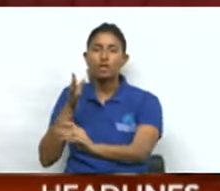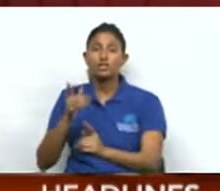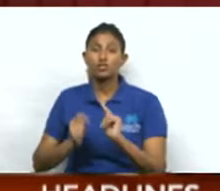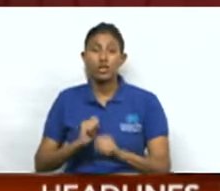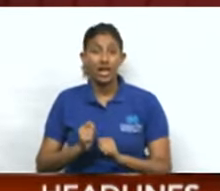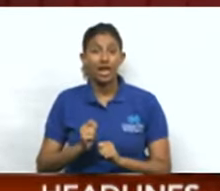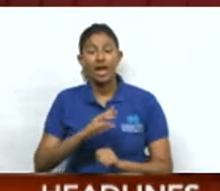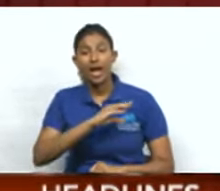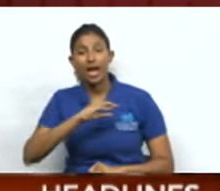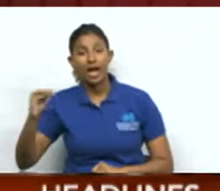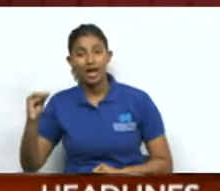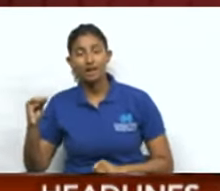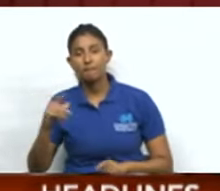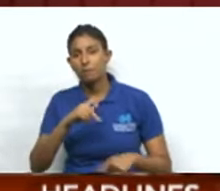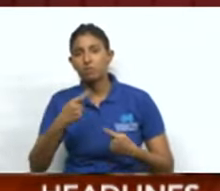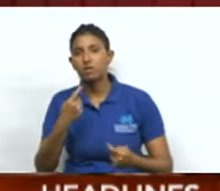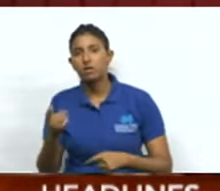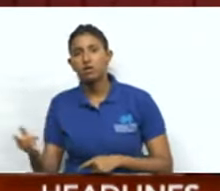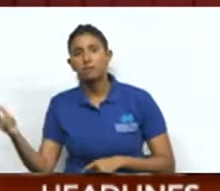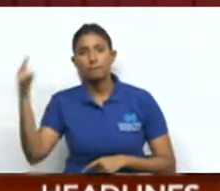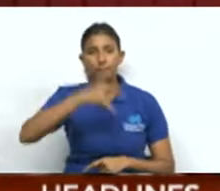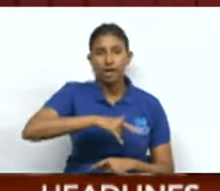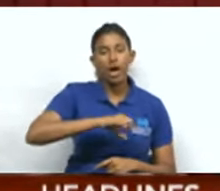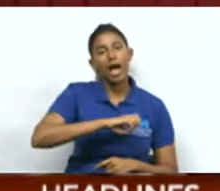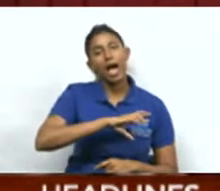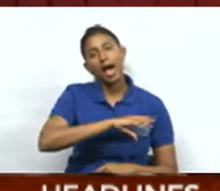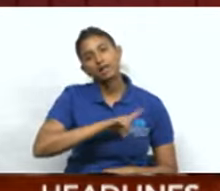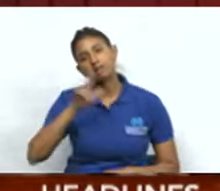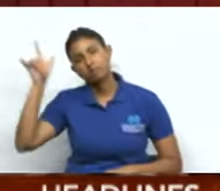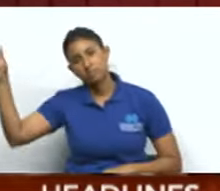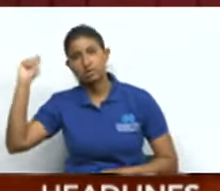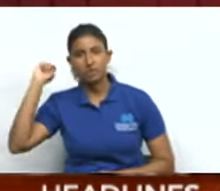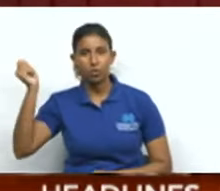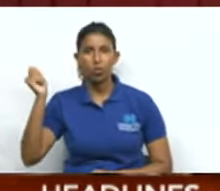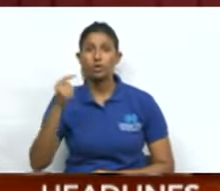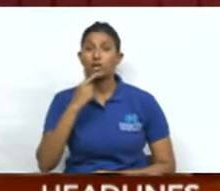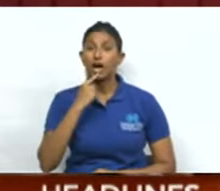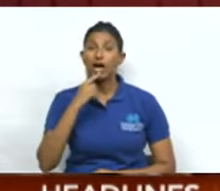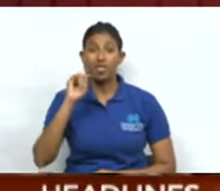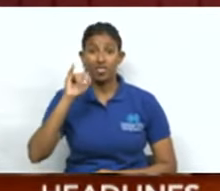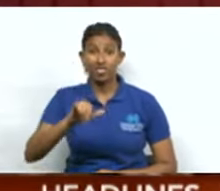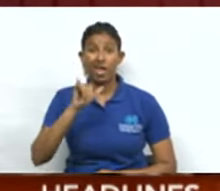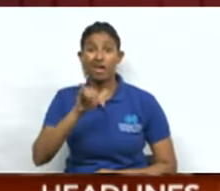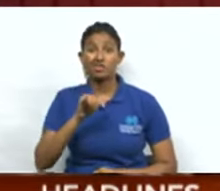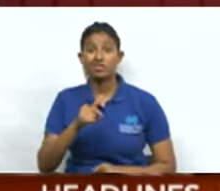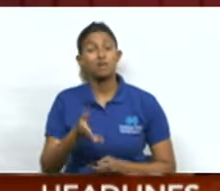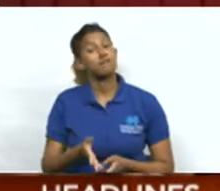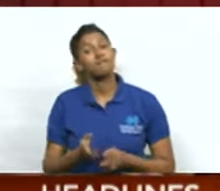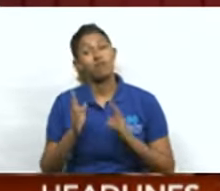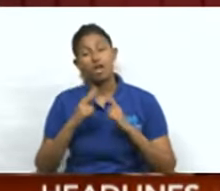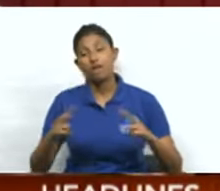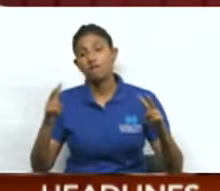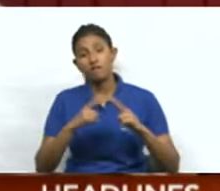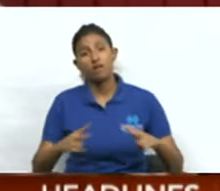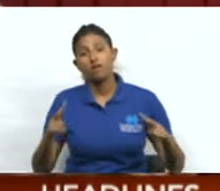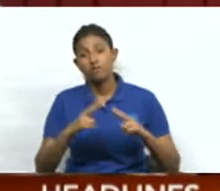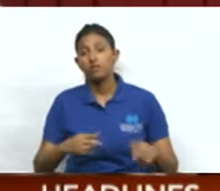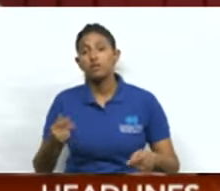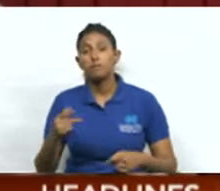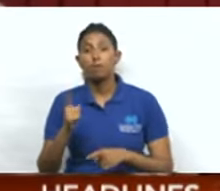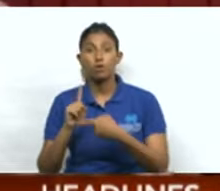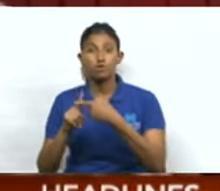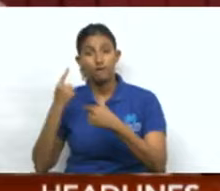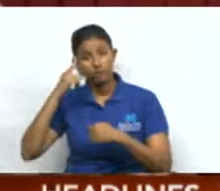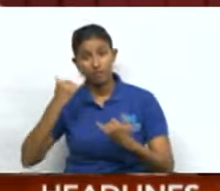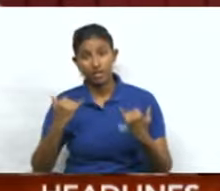and people returning from the carnival. And I think that is historic in terms of this carnival